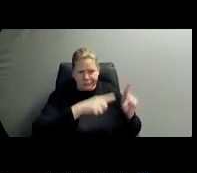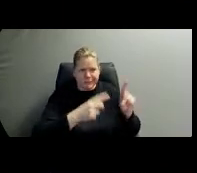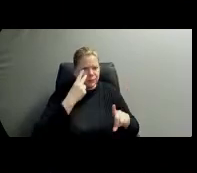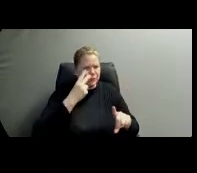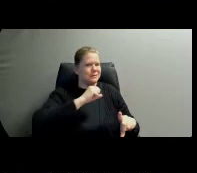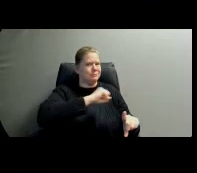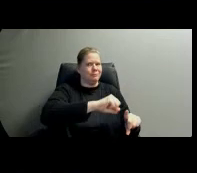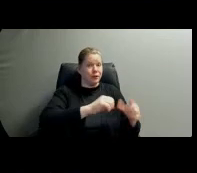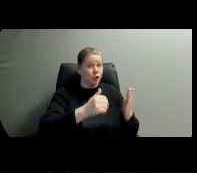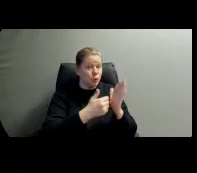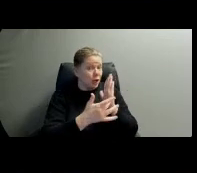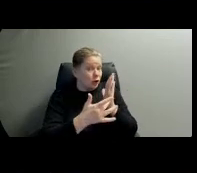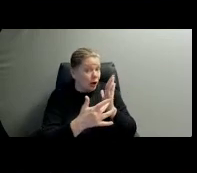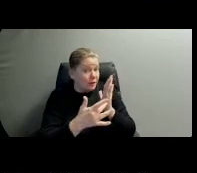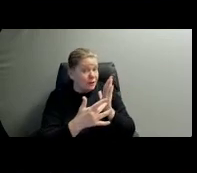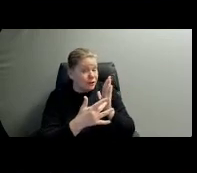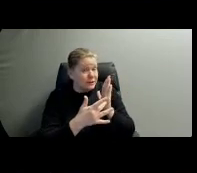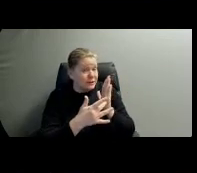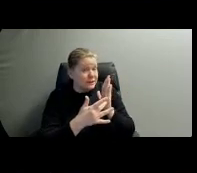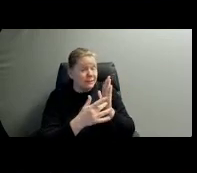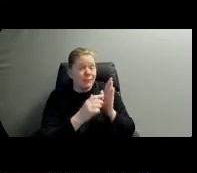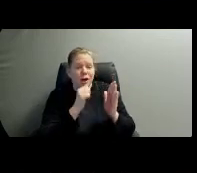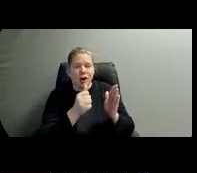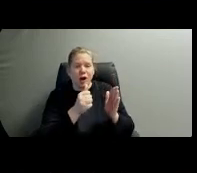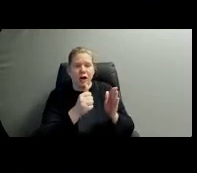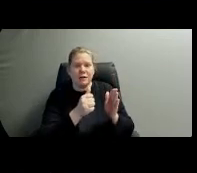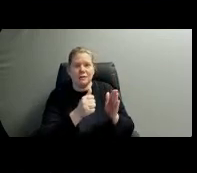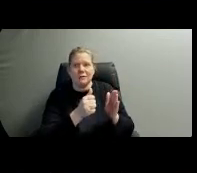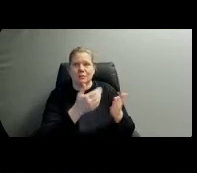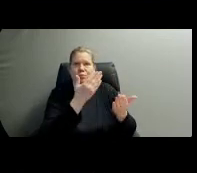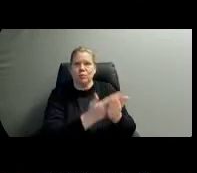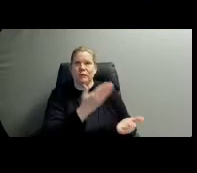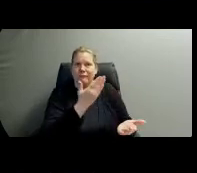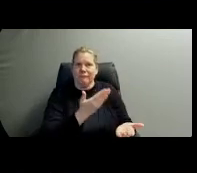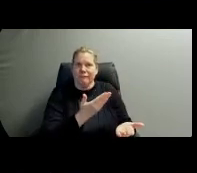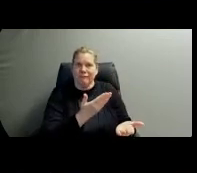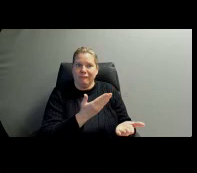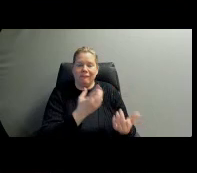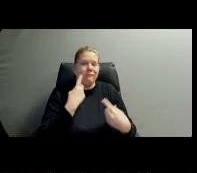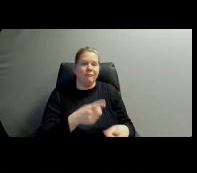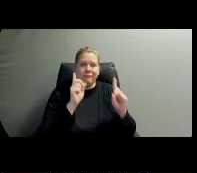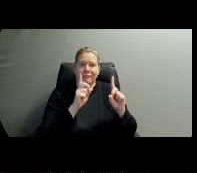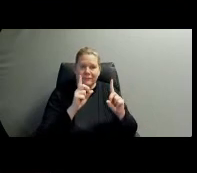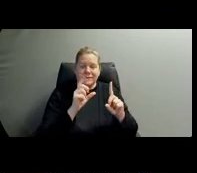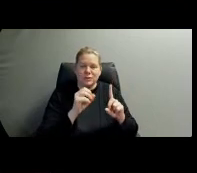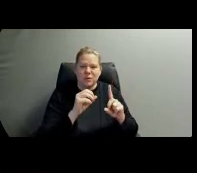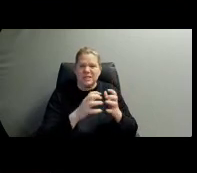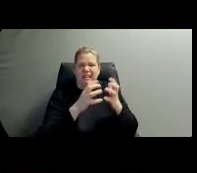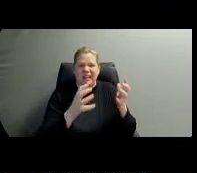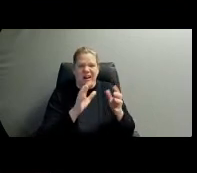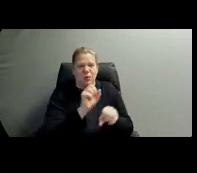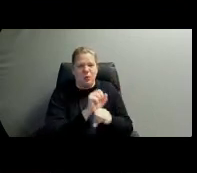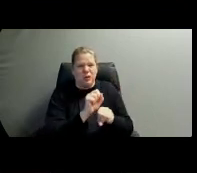using a new technology, not a proven scalable technology so far. So there's still a lot of groundwork that's